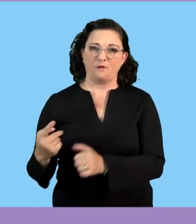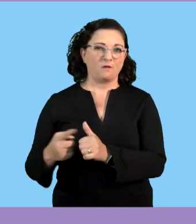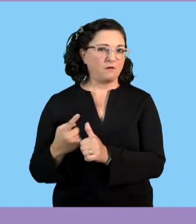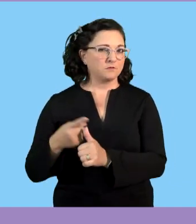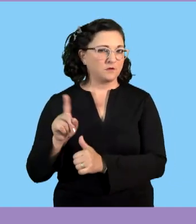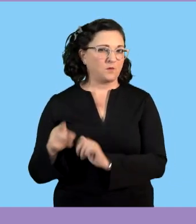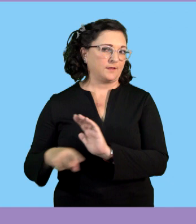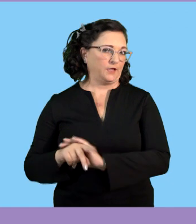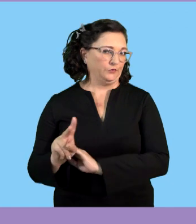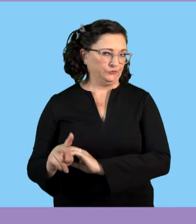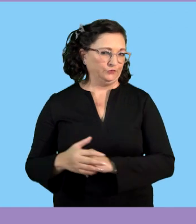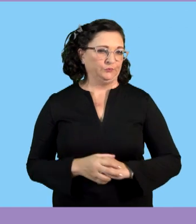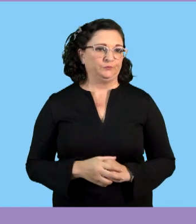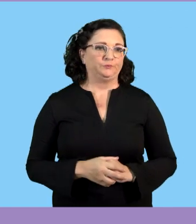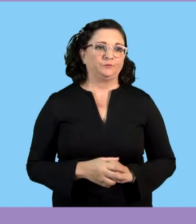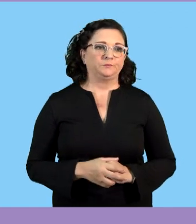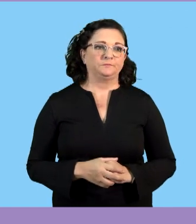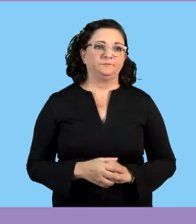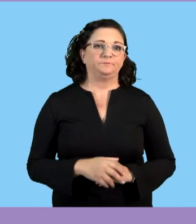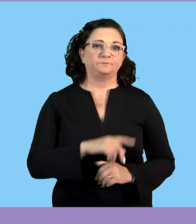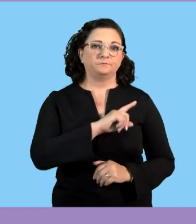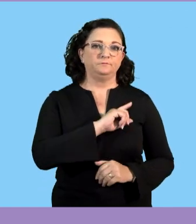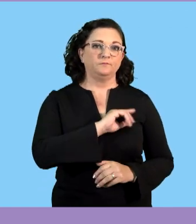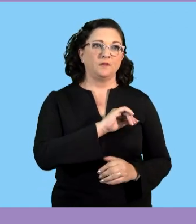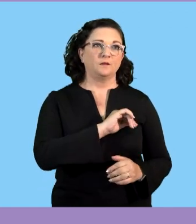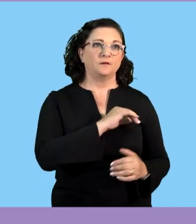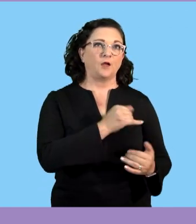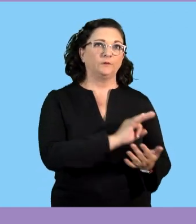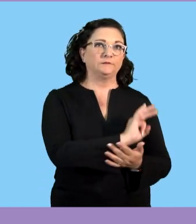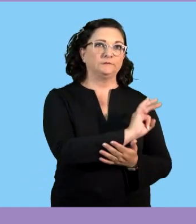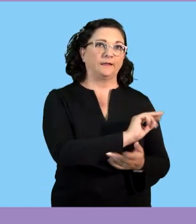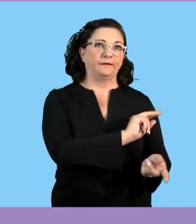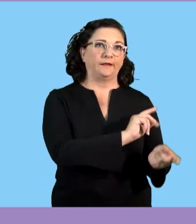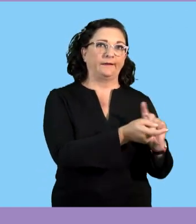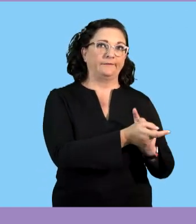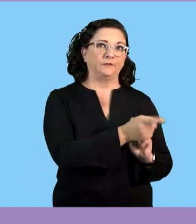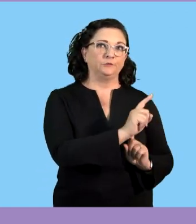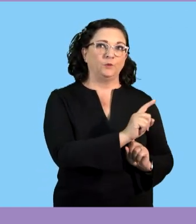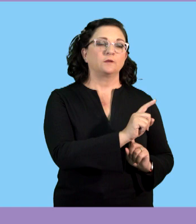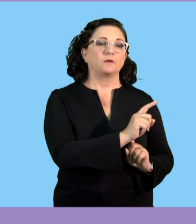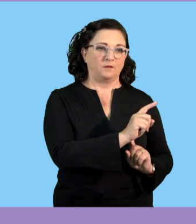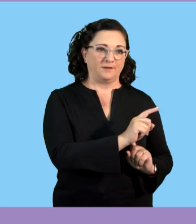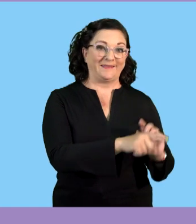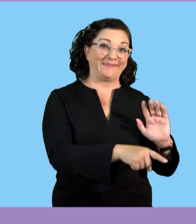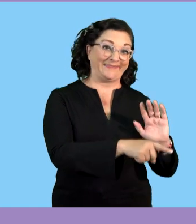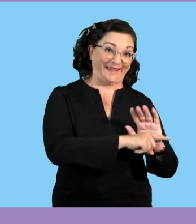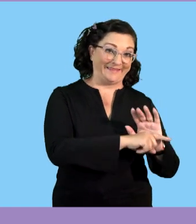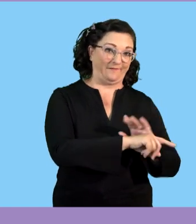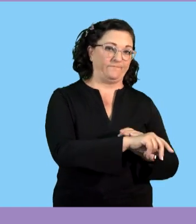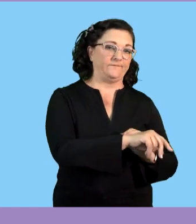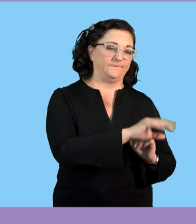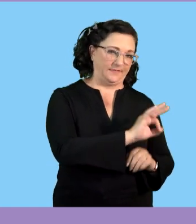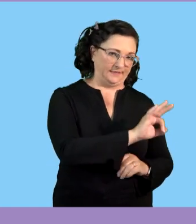us a negative 2. Then we are going to use the additive inverse of 13, and that is a